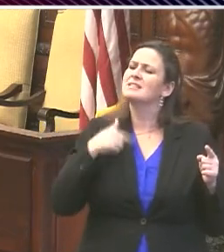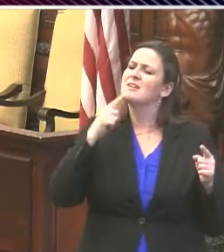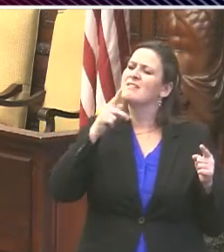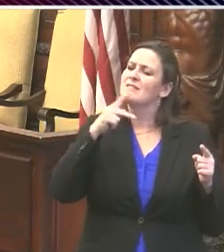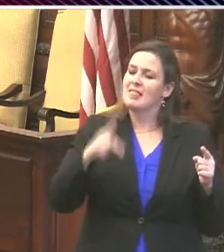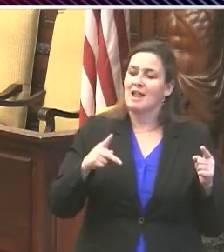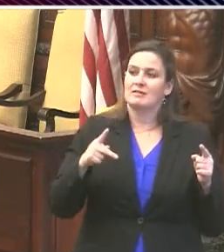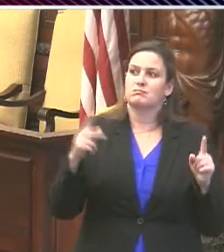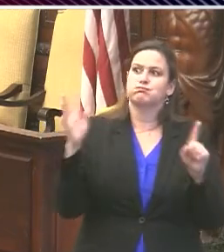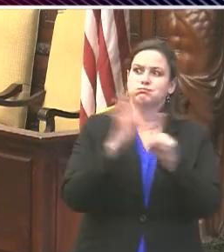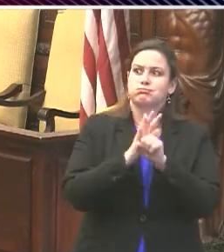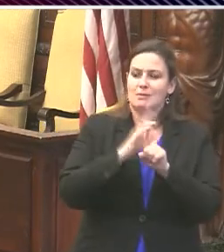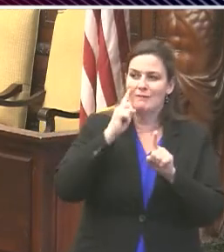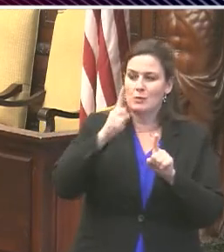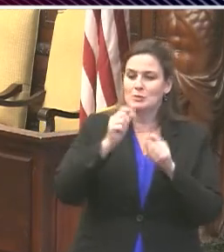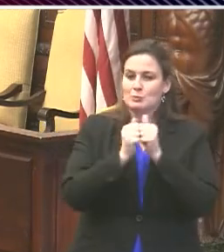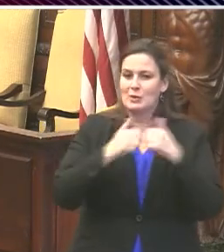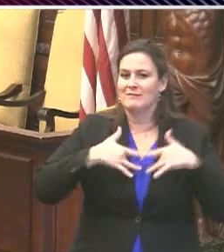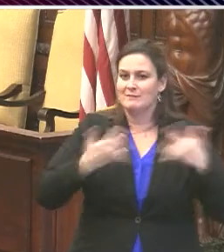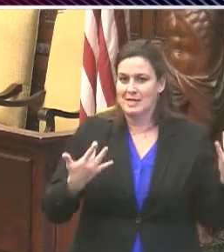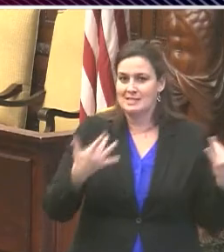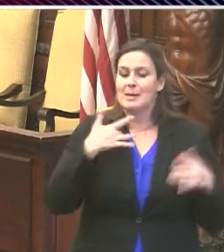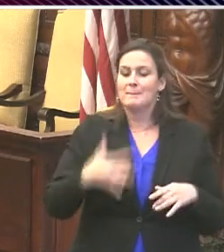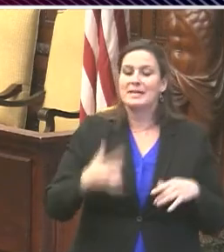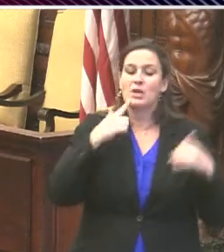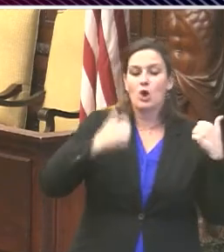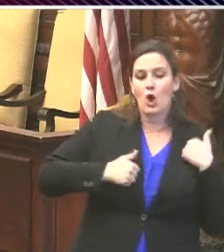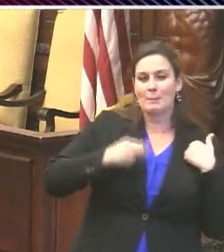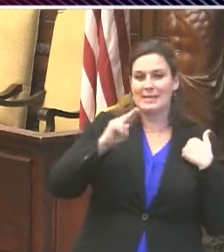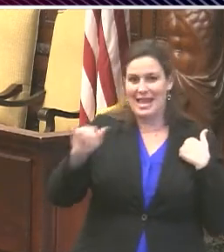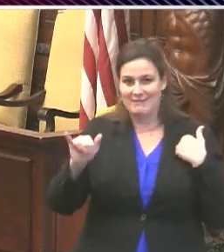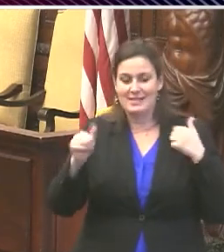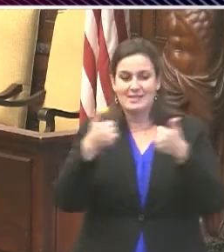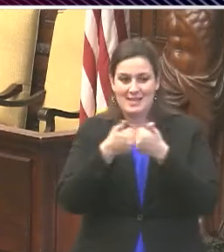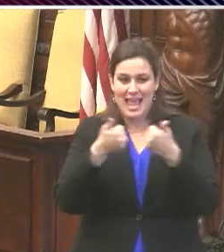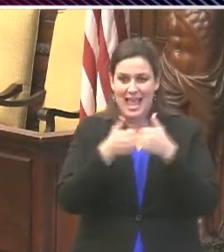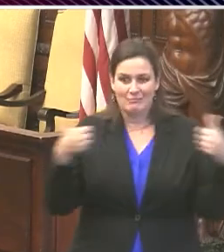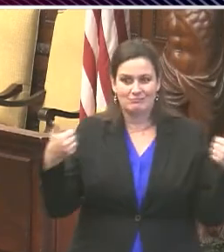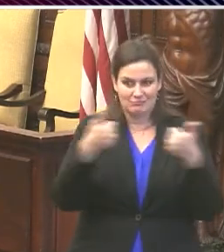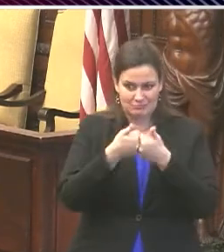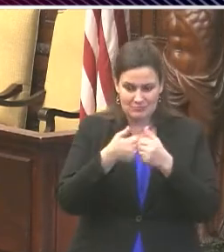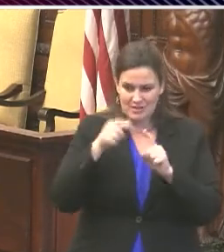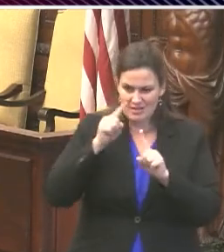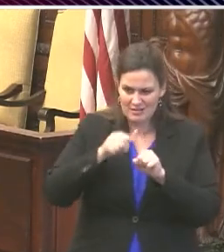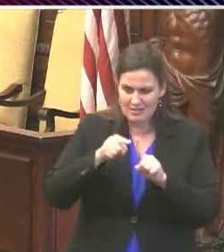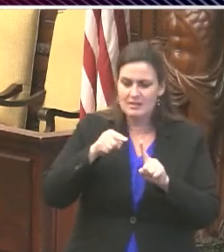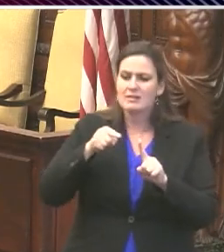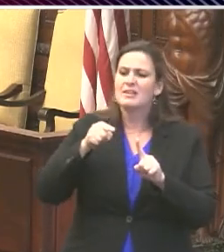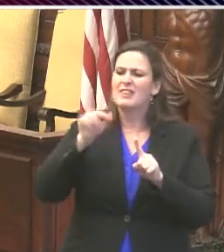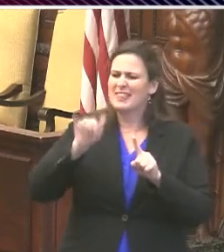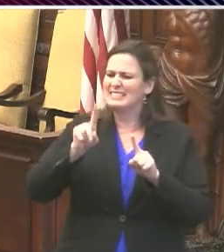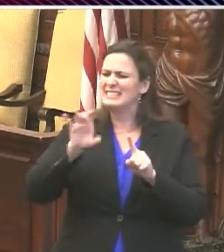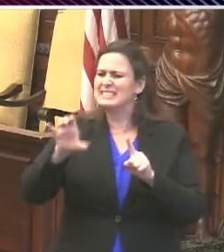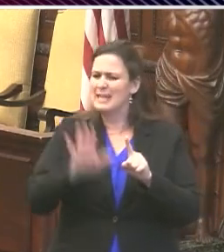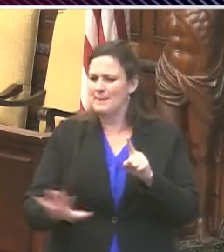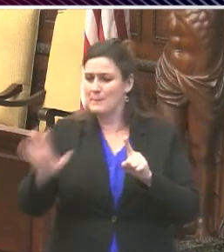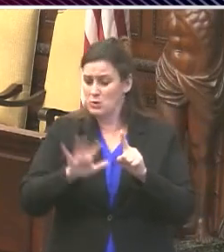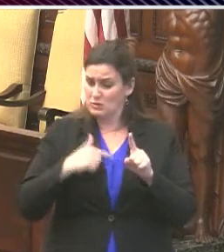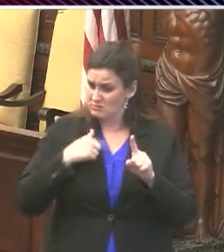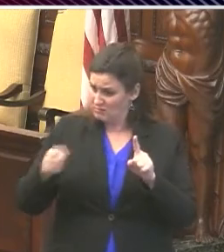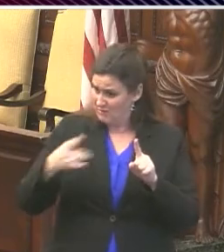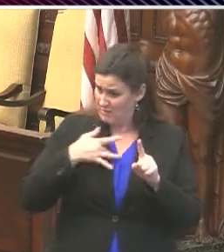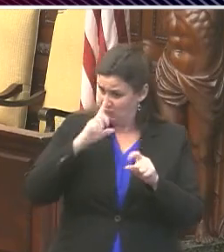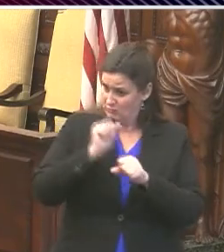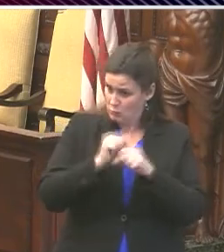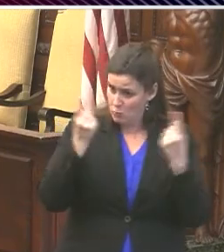One of the big ones that the city draws every year is the Army-Navy game, which is right now set for the second Saturday in December. Do you believe that could be going